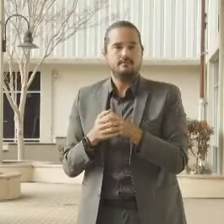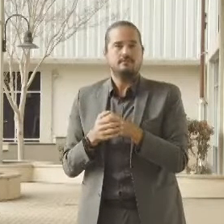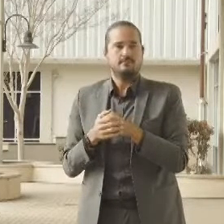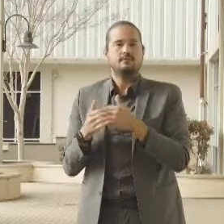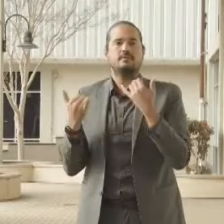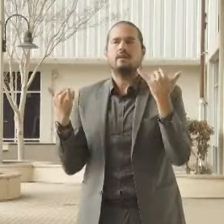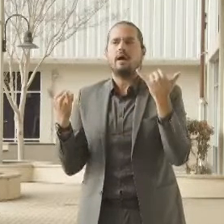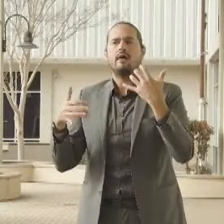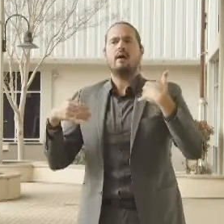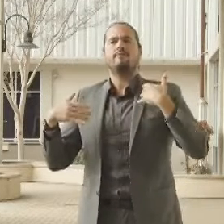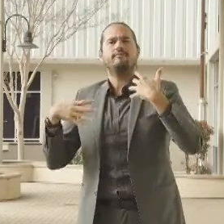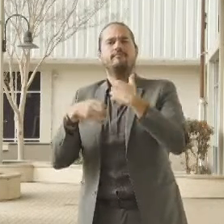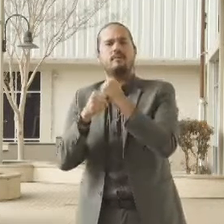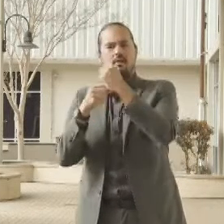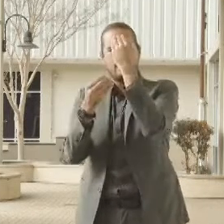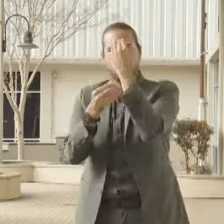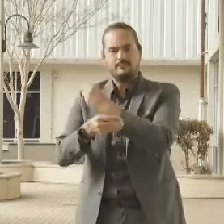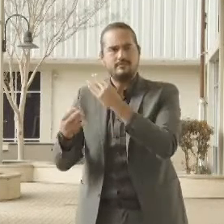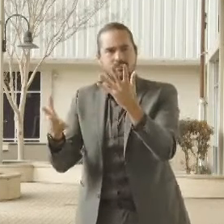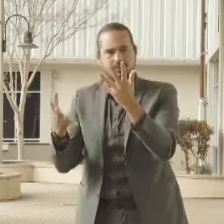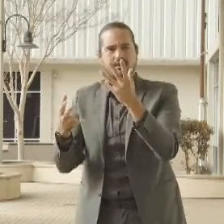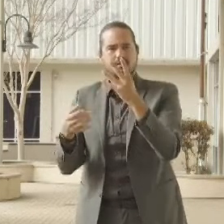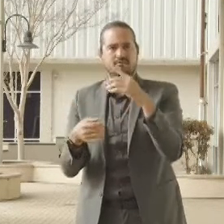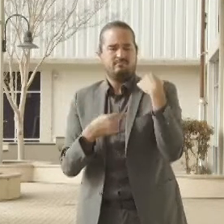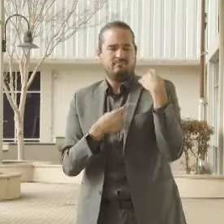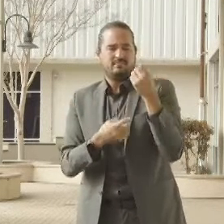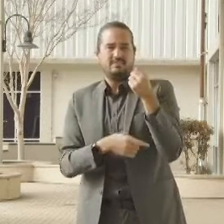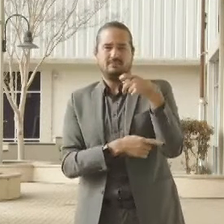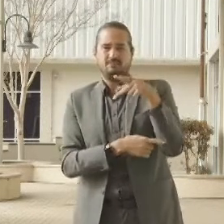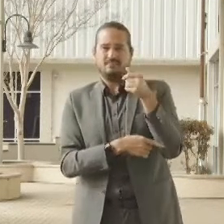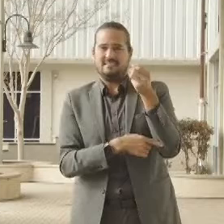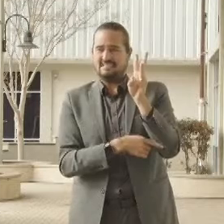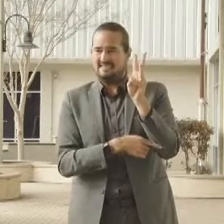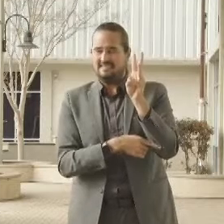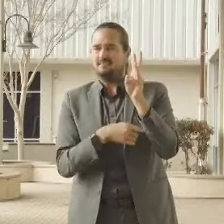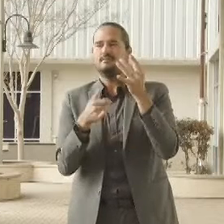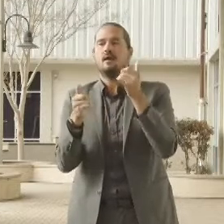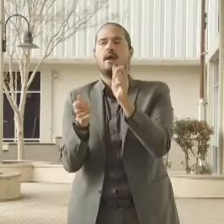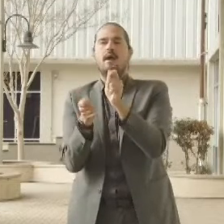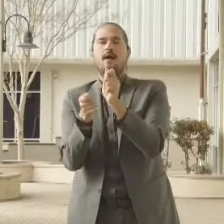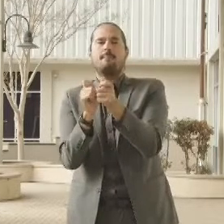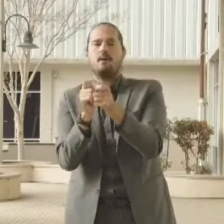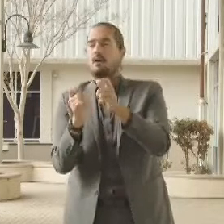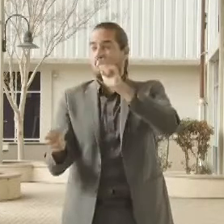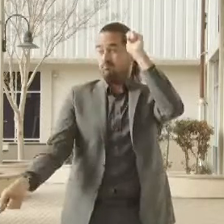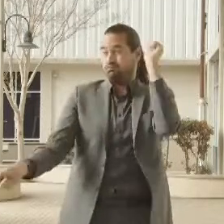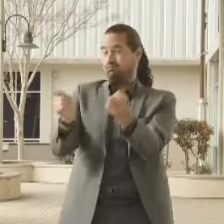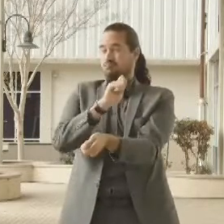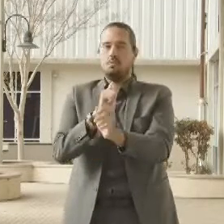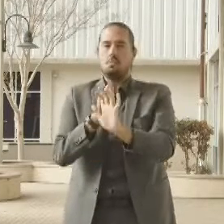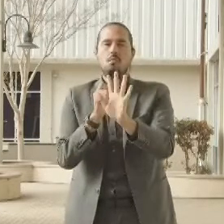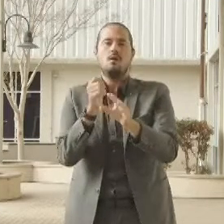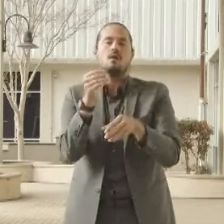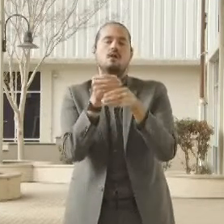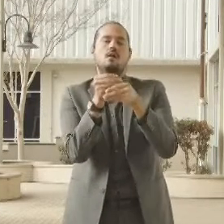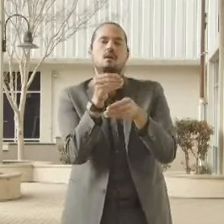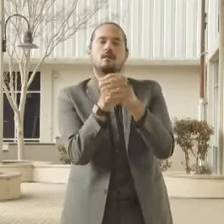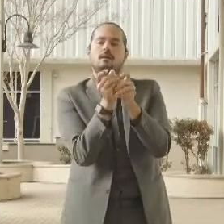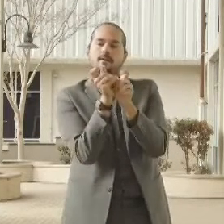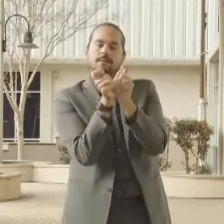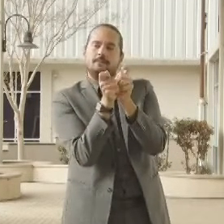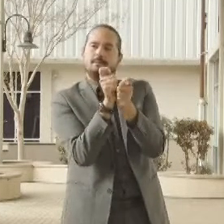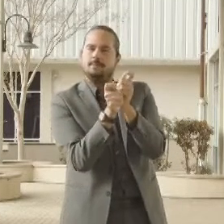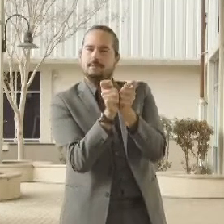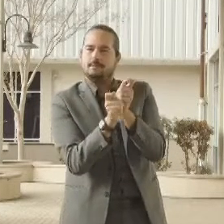The update doesn't make radical changes. It does, however, bring the order up to date with what we now know about COVID